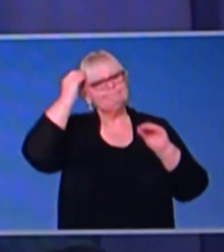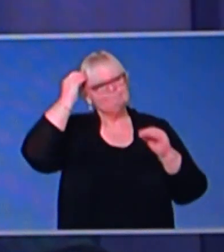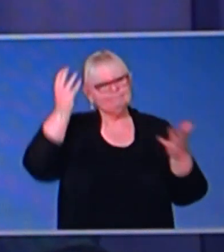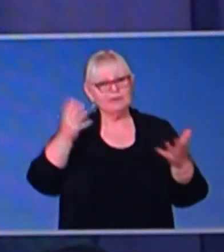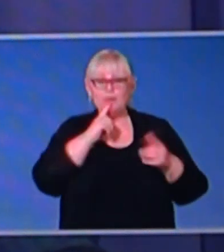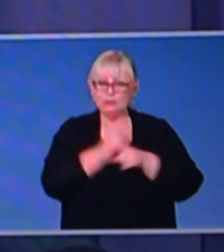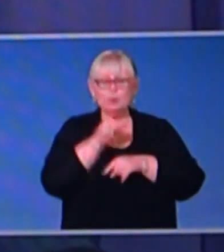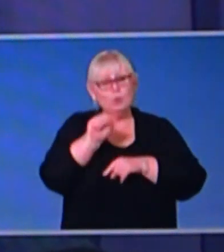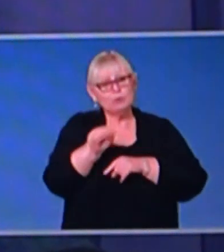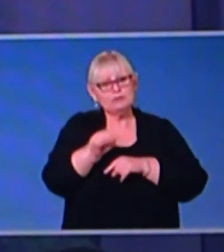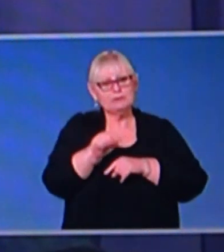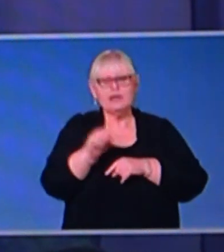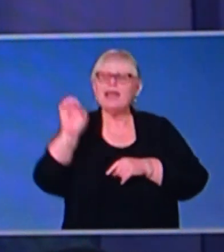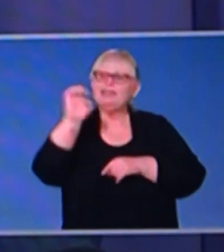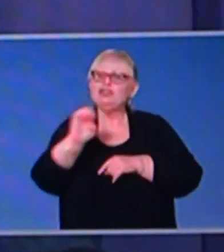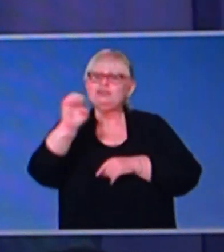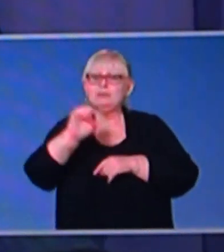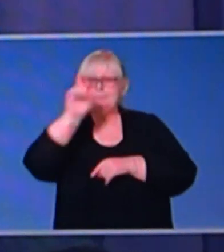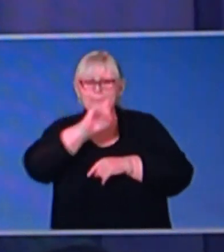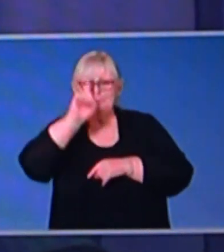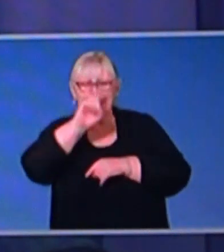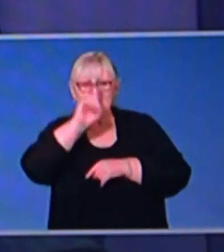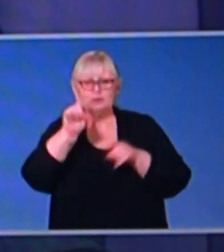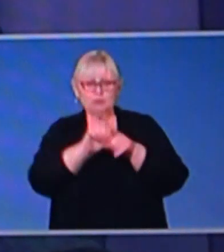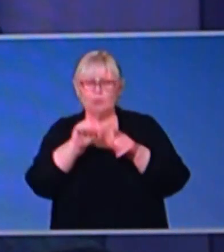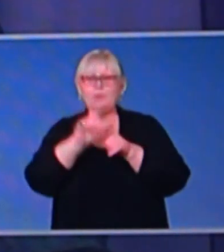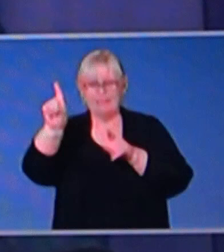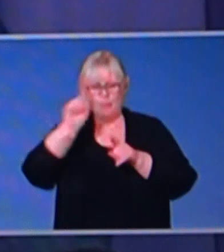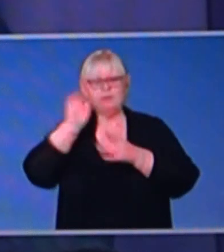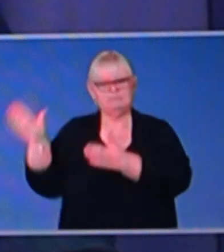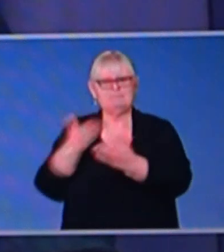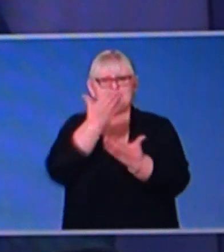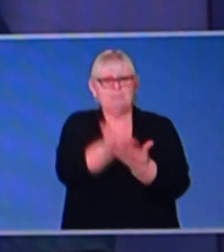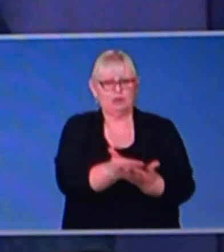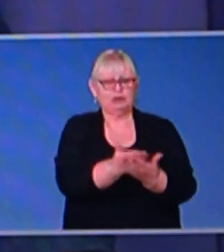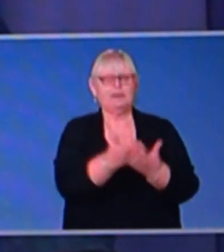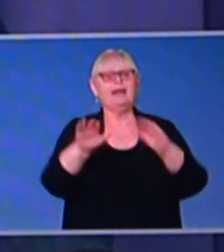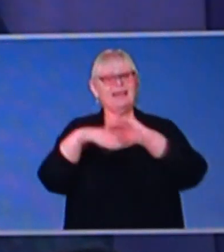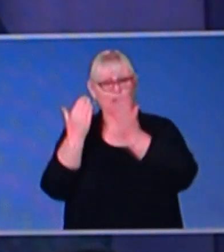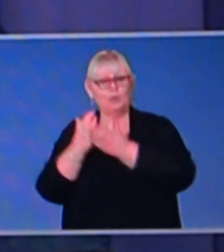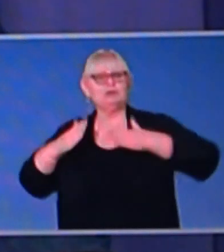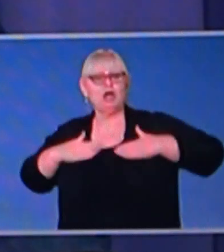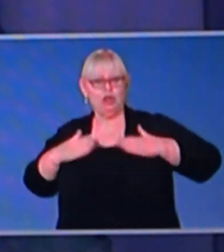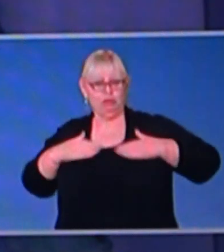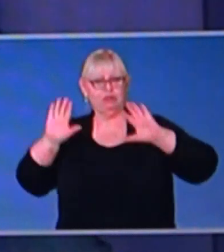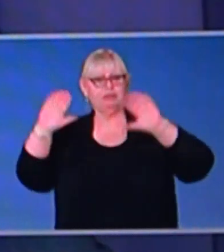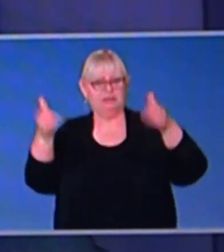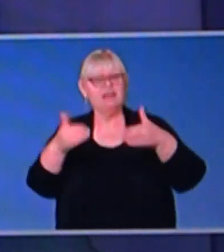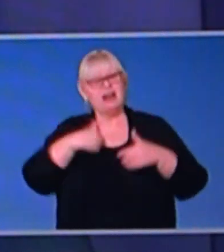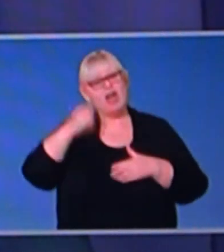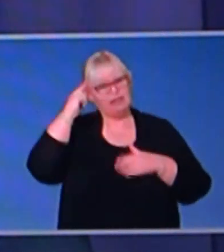issue. The Europeans are bringing forward a motion on this matter at the World Health Assembly. I think it's a very good